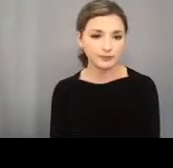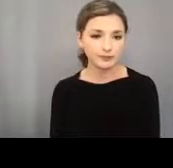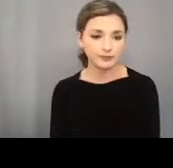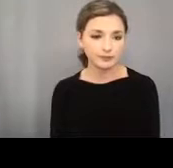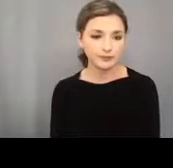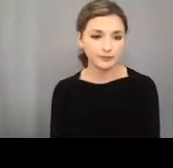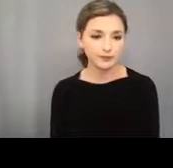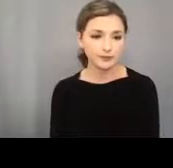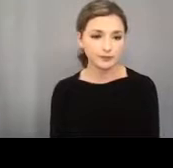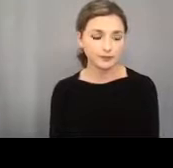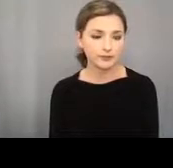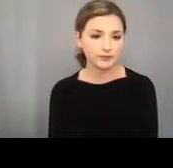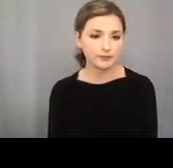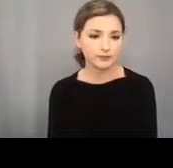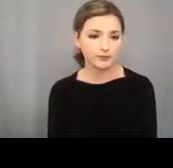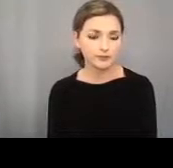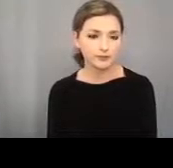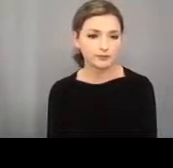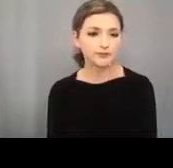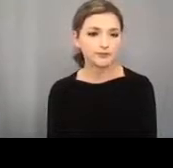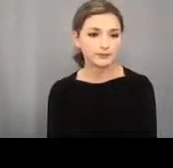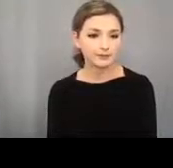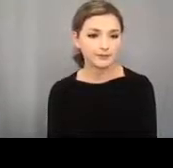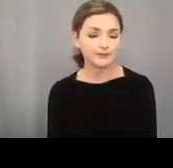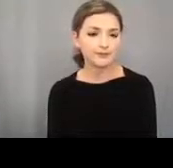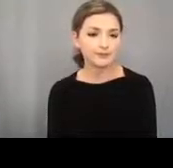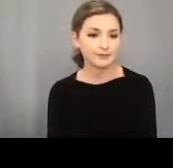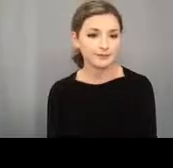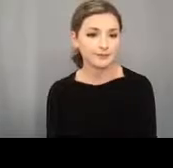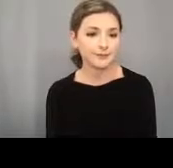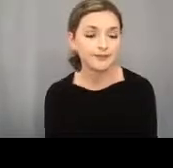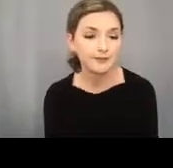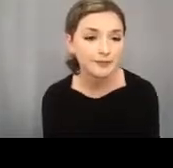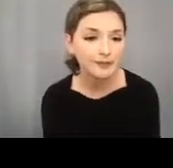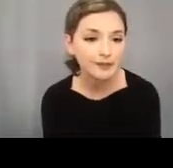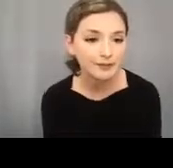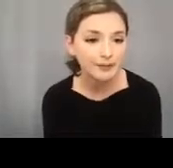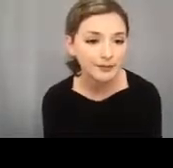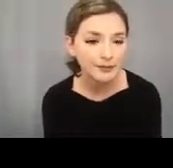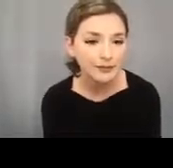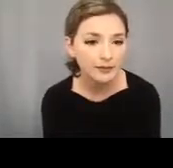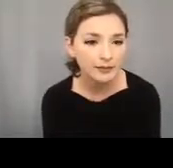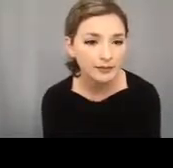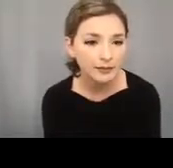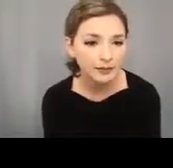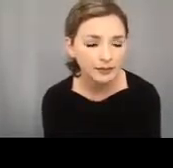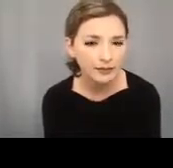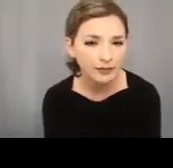cause problems. Right. Oh God, that must have been scary to see it be on fire like that. Yeah, I wasn't here at the time,